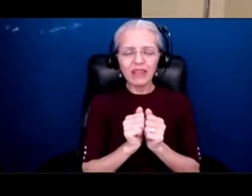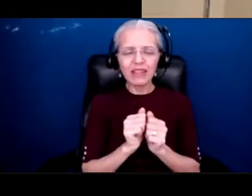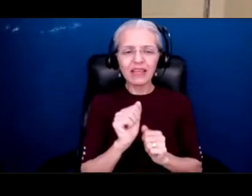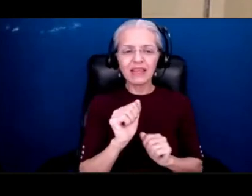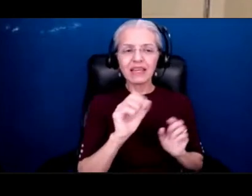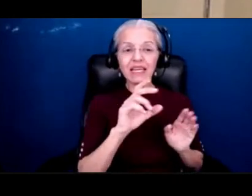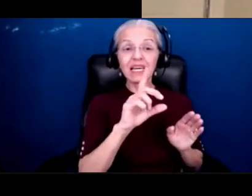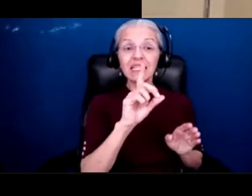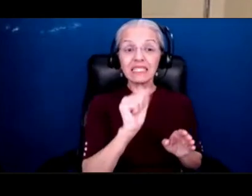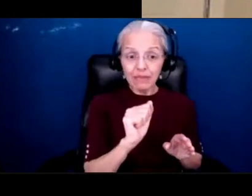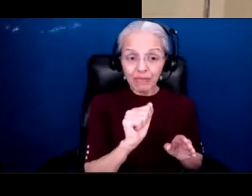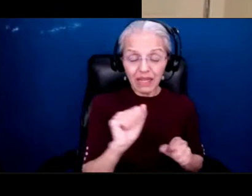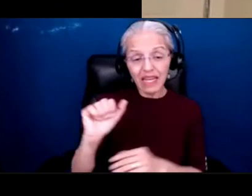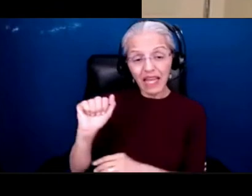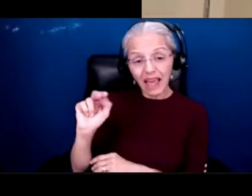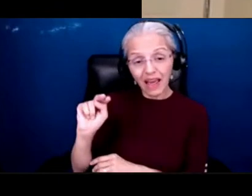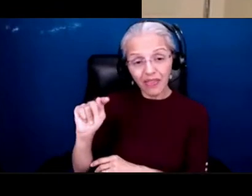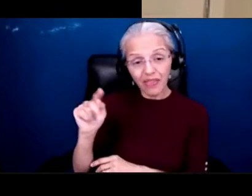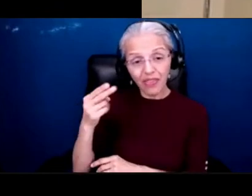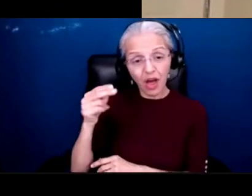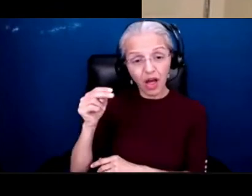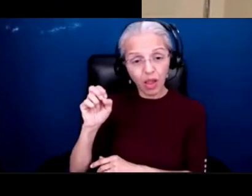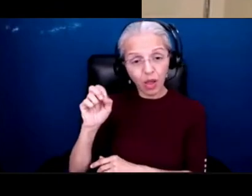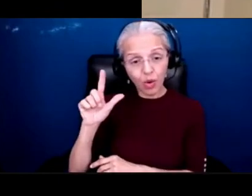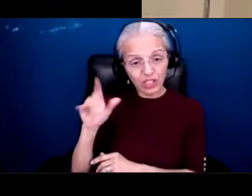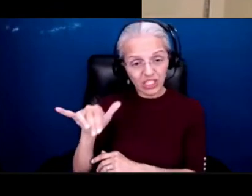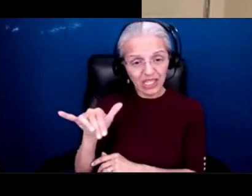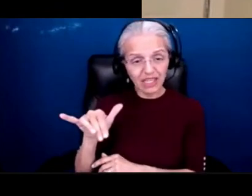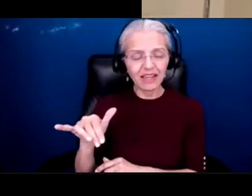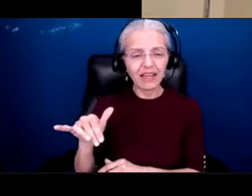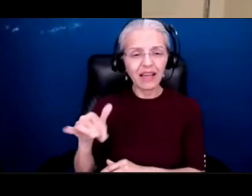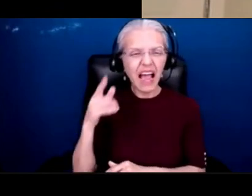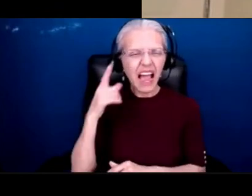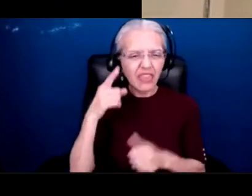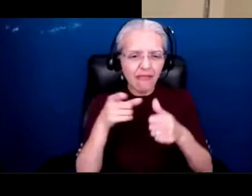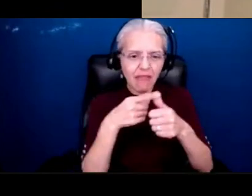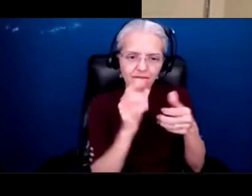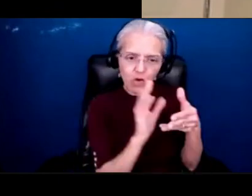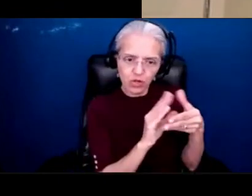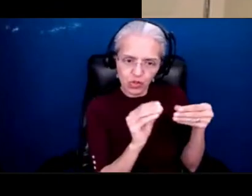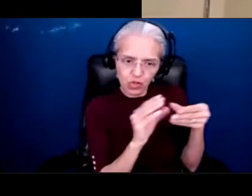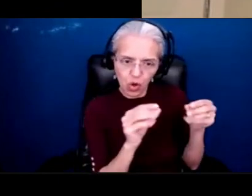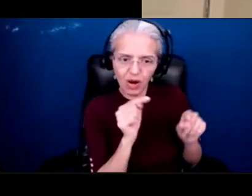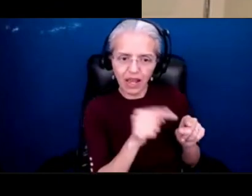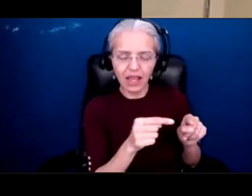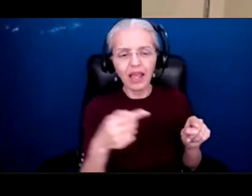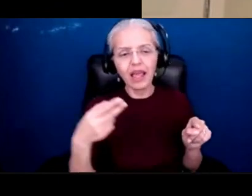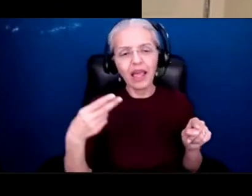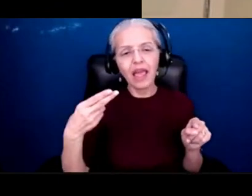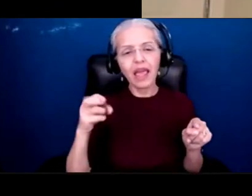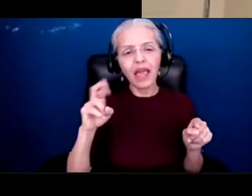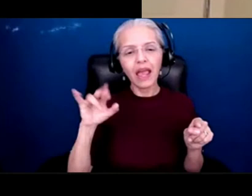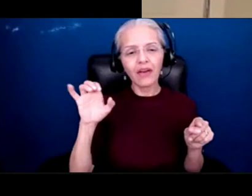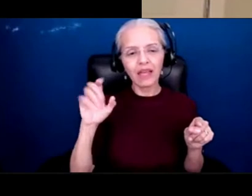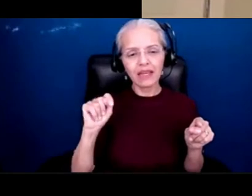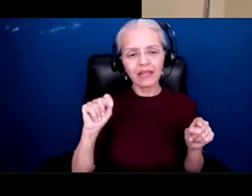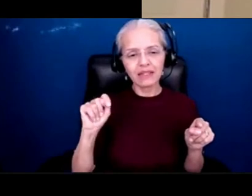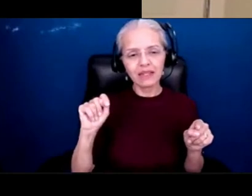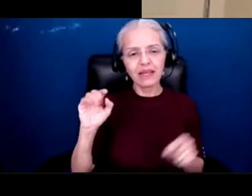disability anthology, the first piece in there is by Harriet McBride